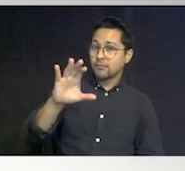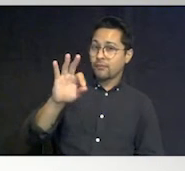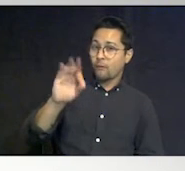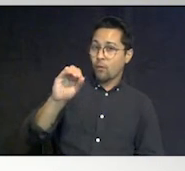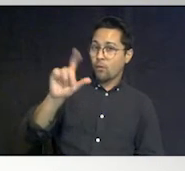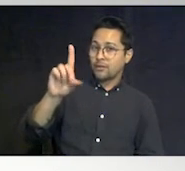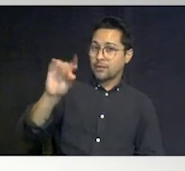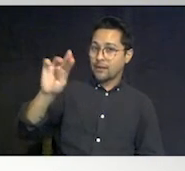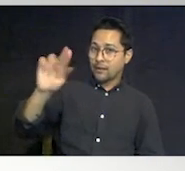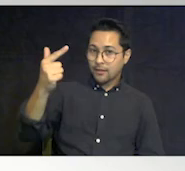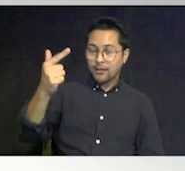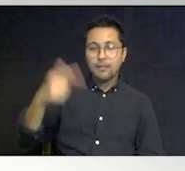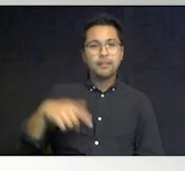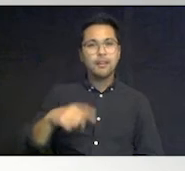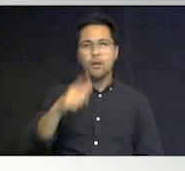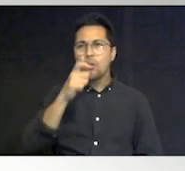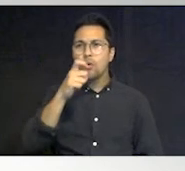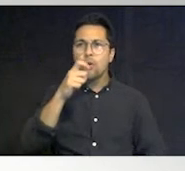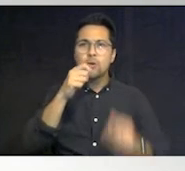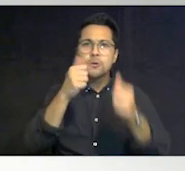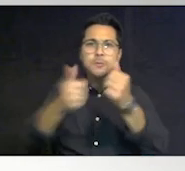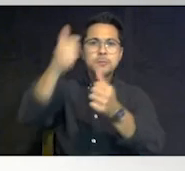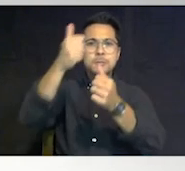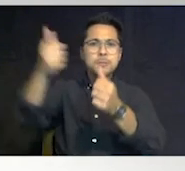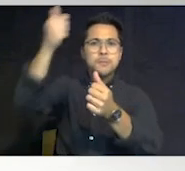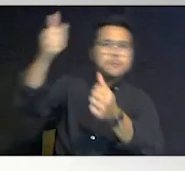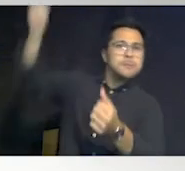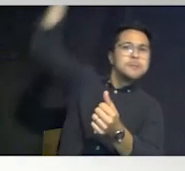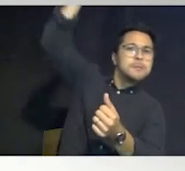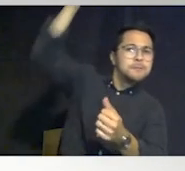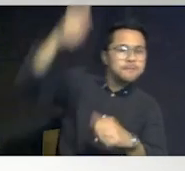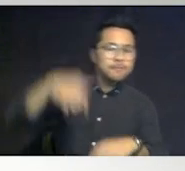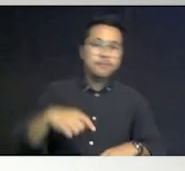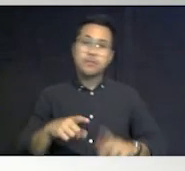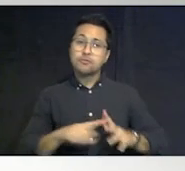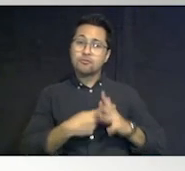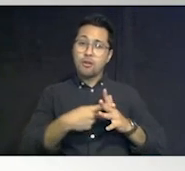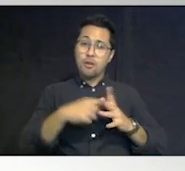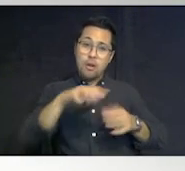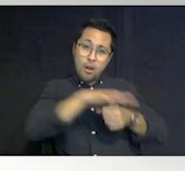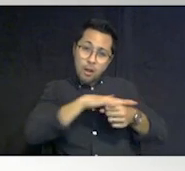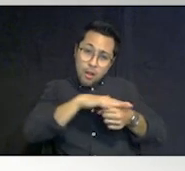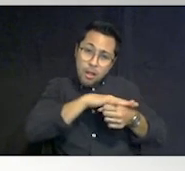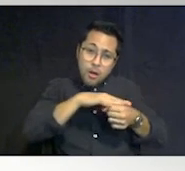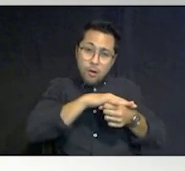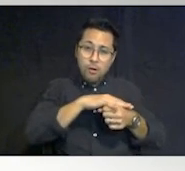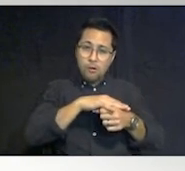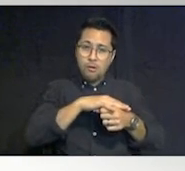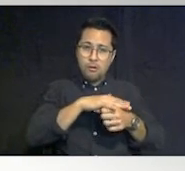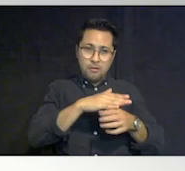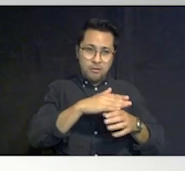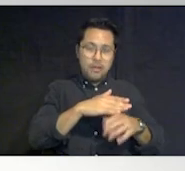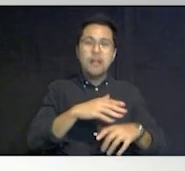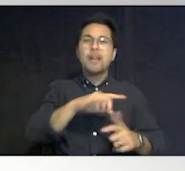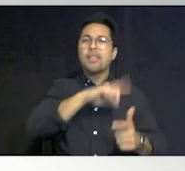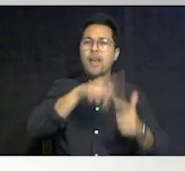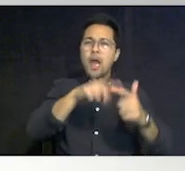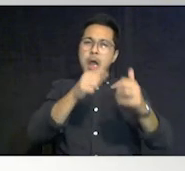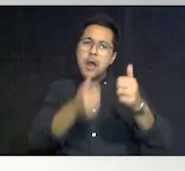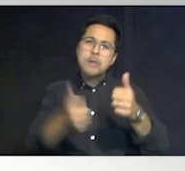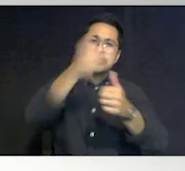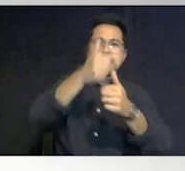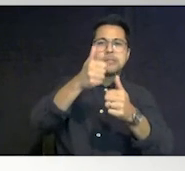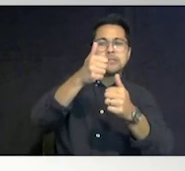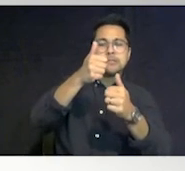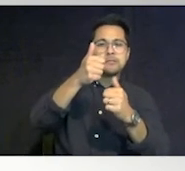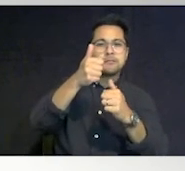the ladder of chain of command. We want to go from that local school-based environment and then reach out, so